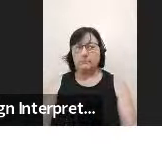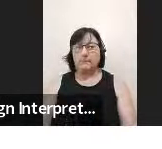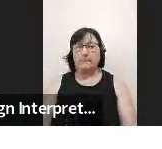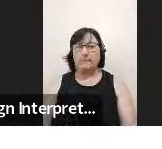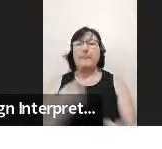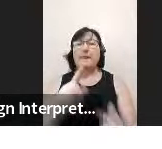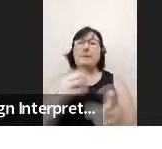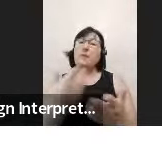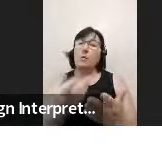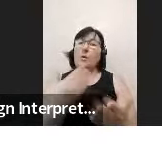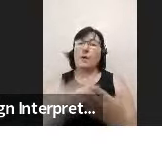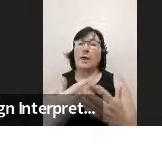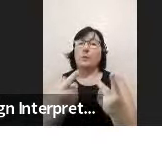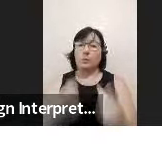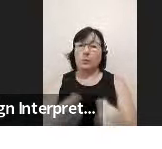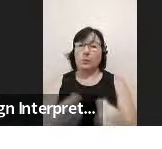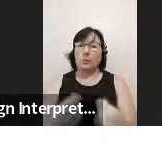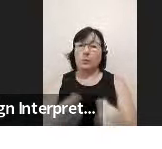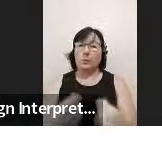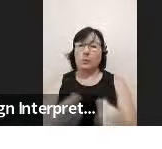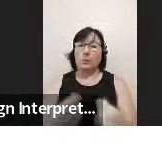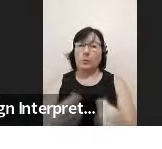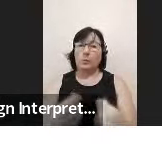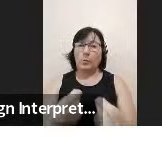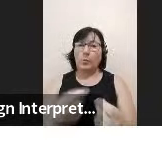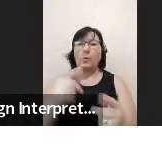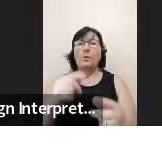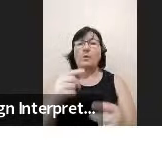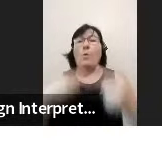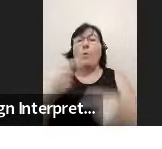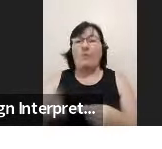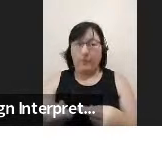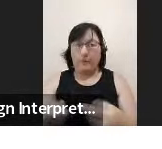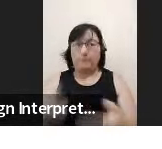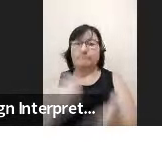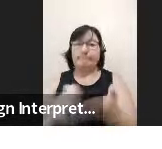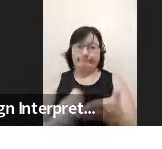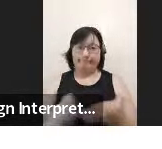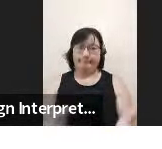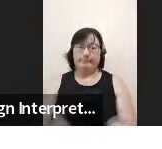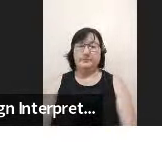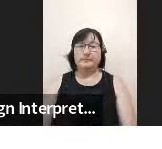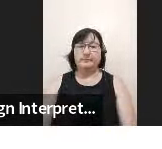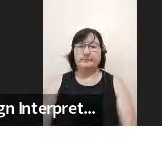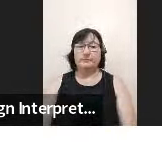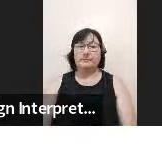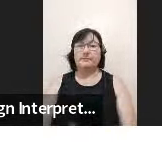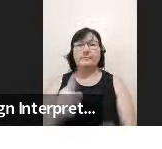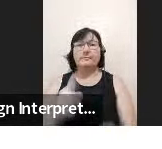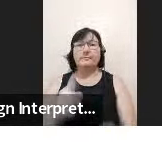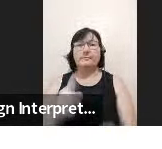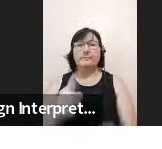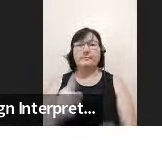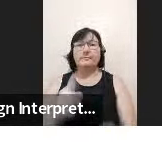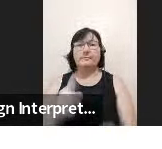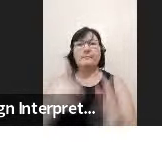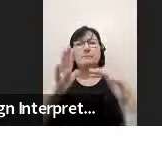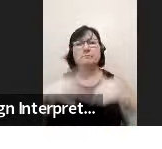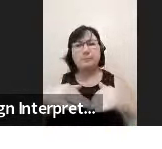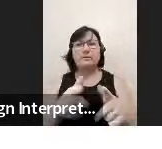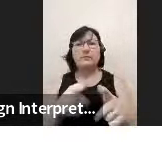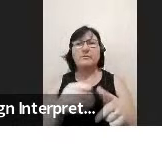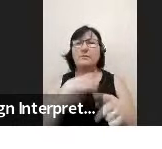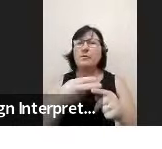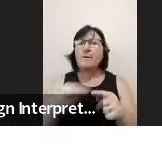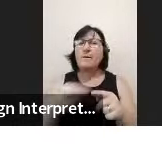that to you also later. Then this lapsing is actually making reference to when you don't want to be in